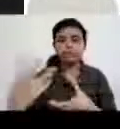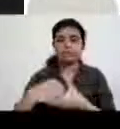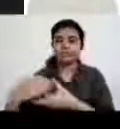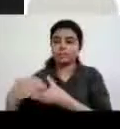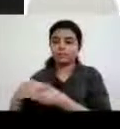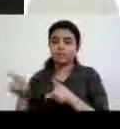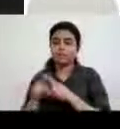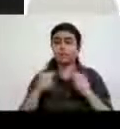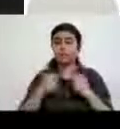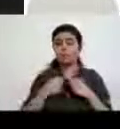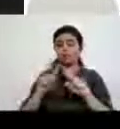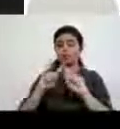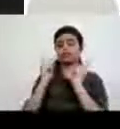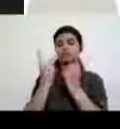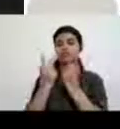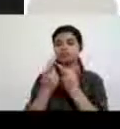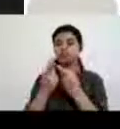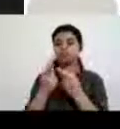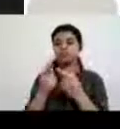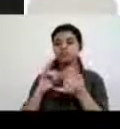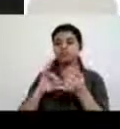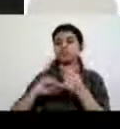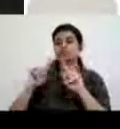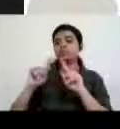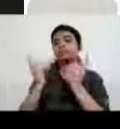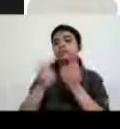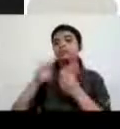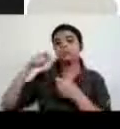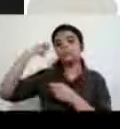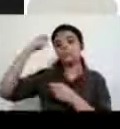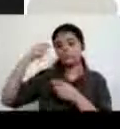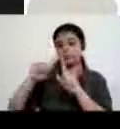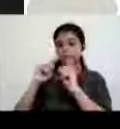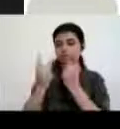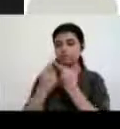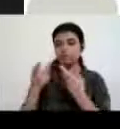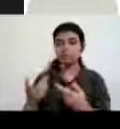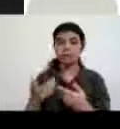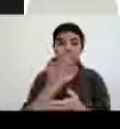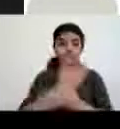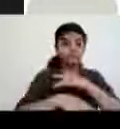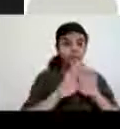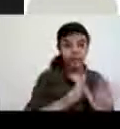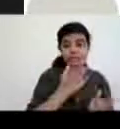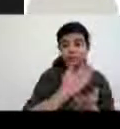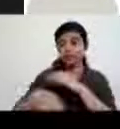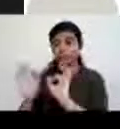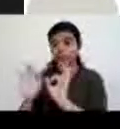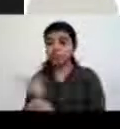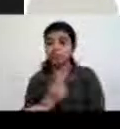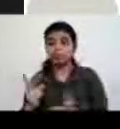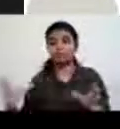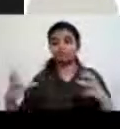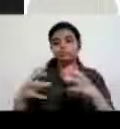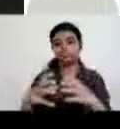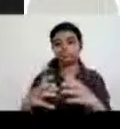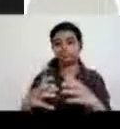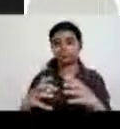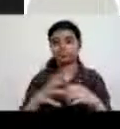for people with and without disabilities. So our focus has always been